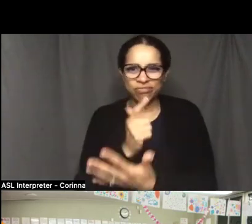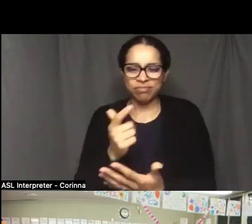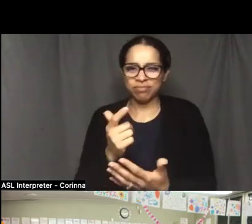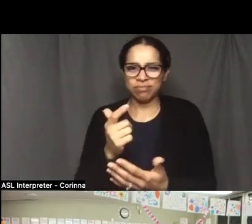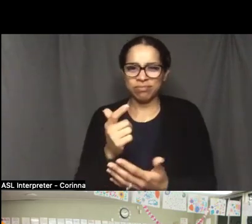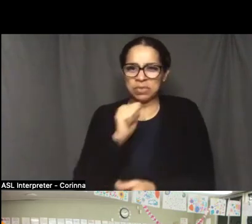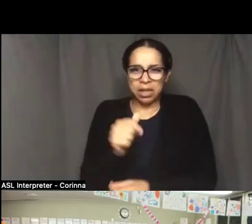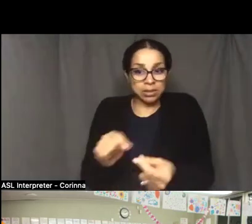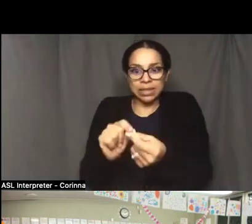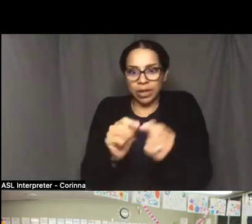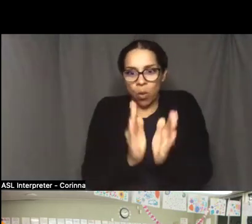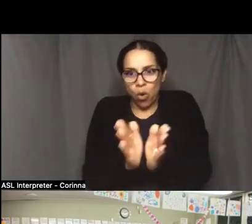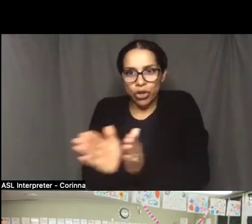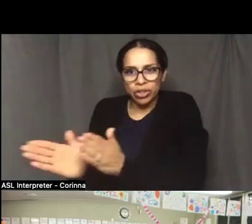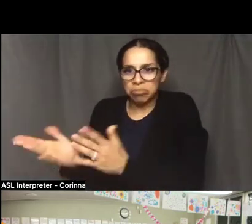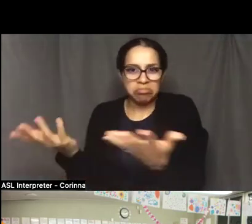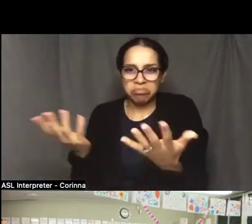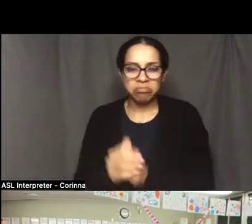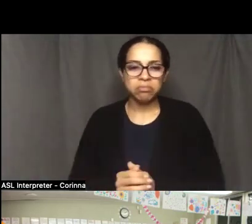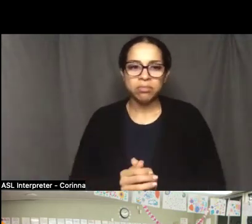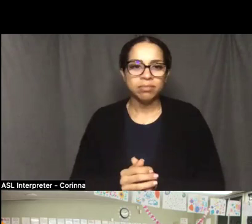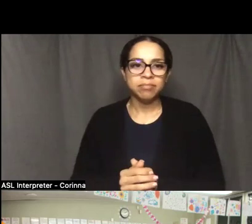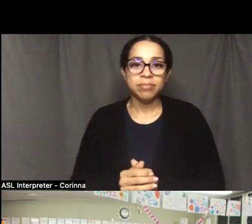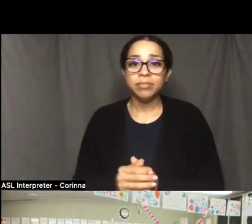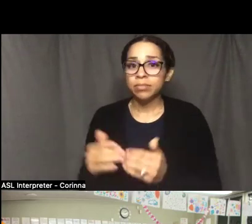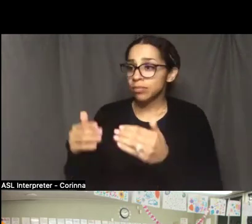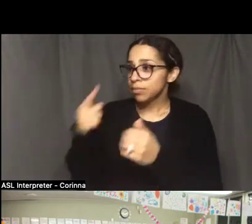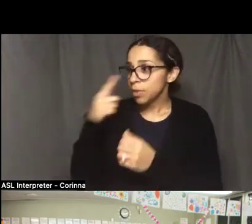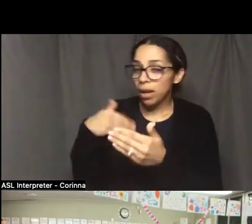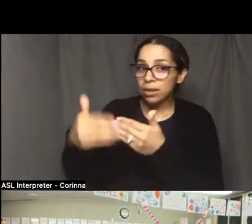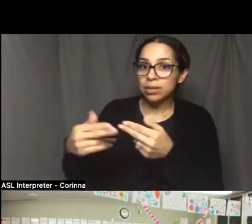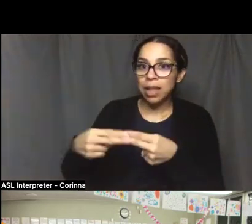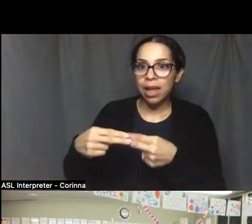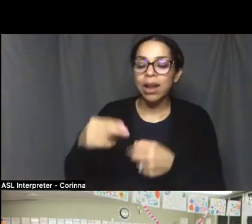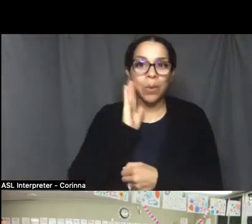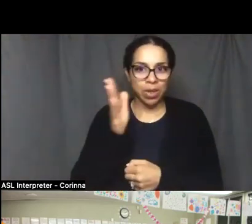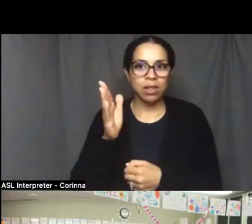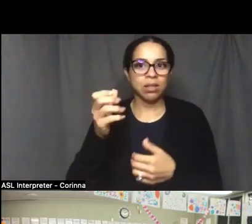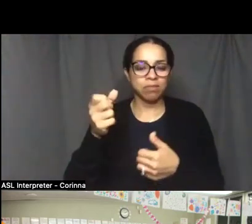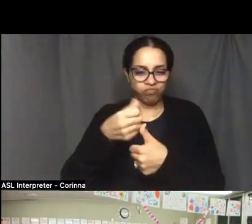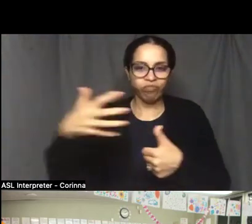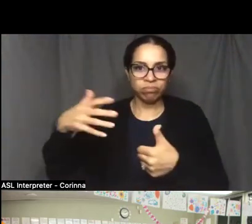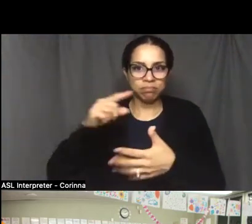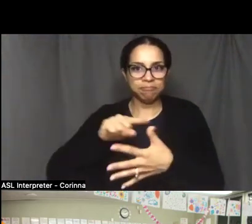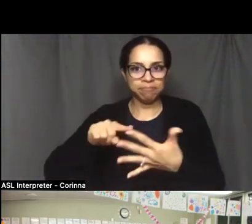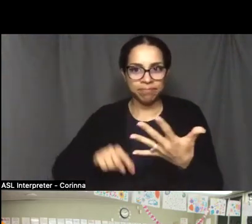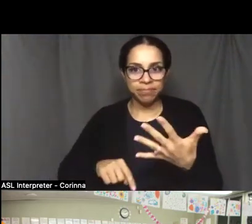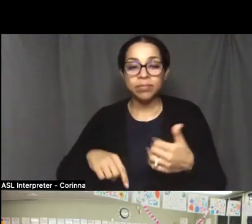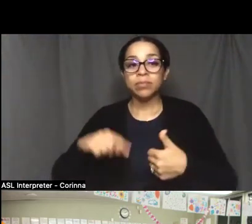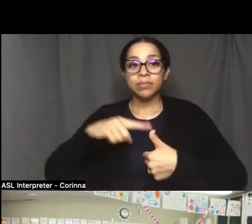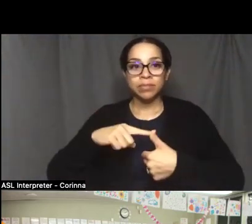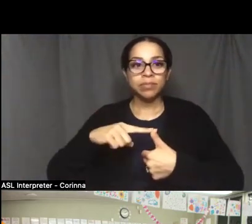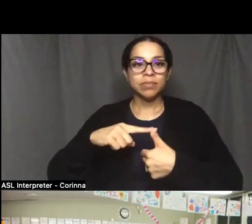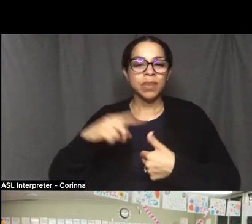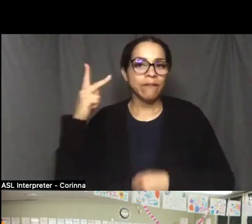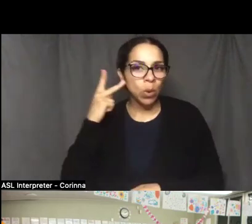happen. So can you go to the next one? I'm going to go through each one of them. So the first one is called phonemic awareness.